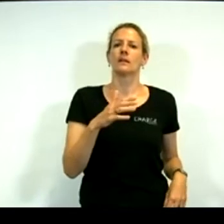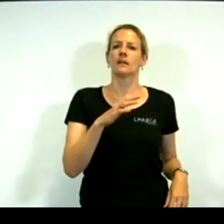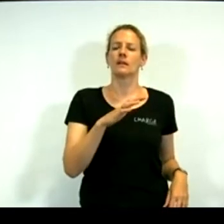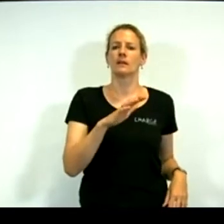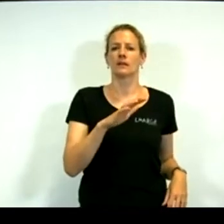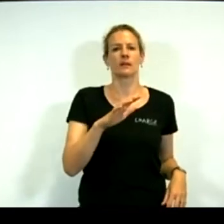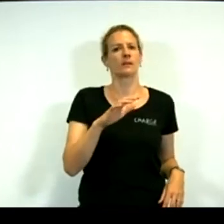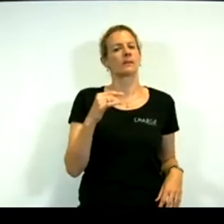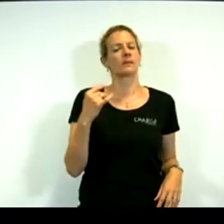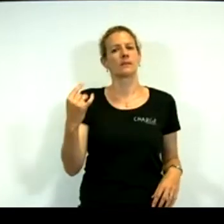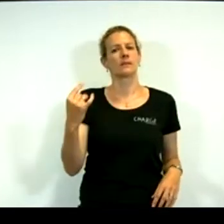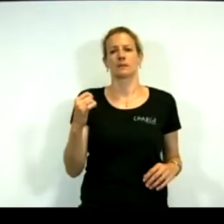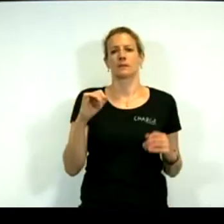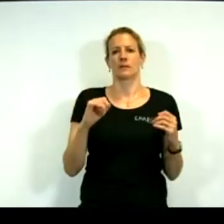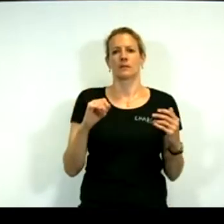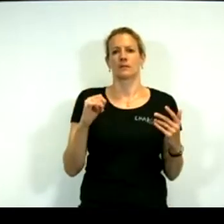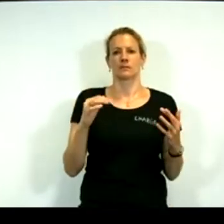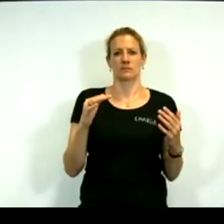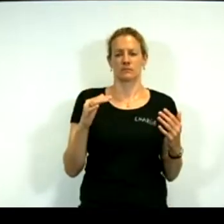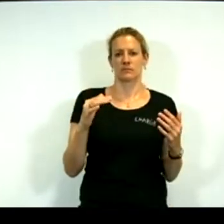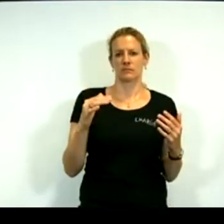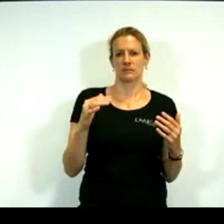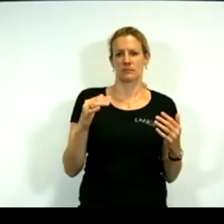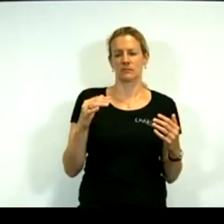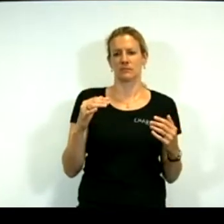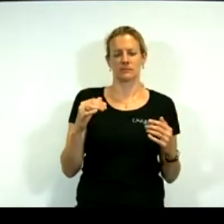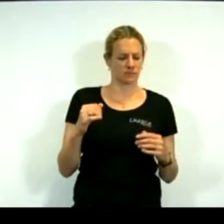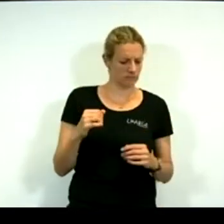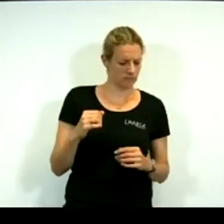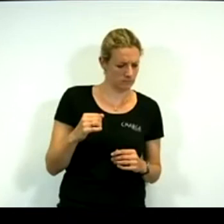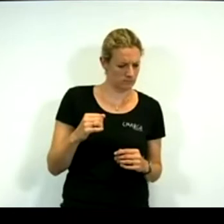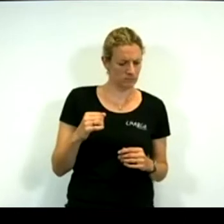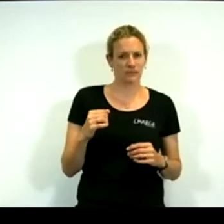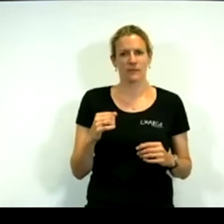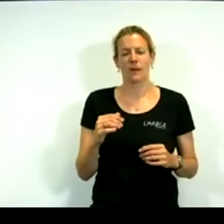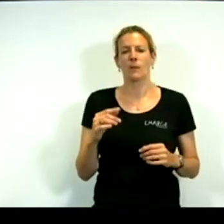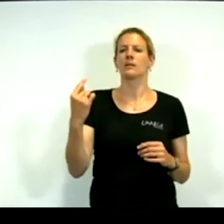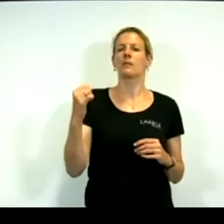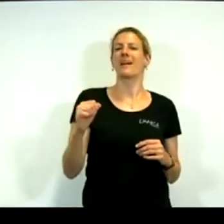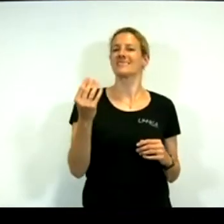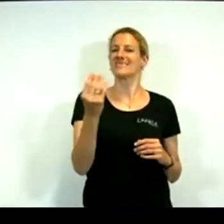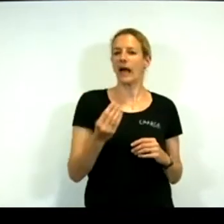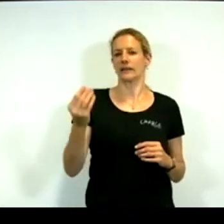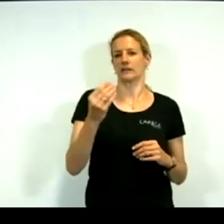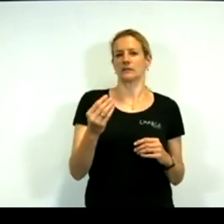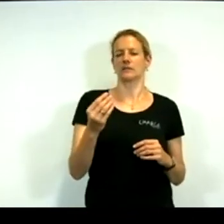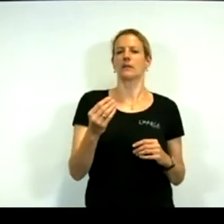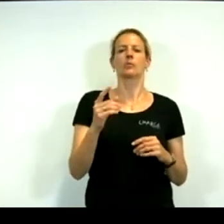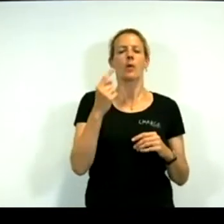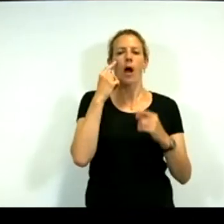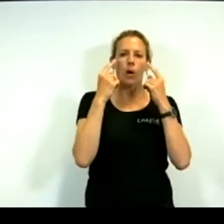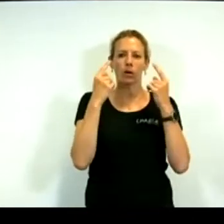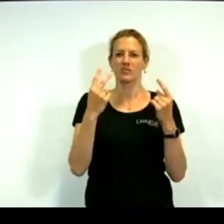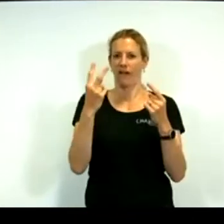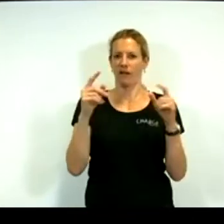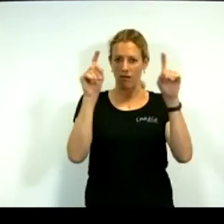can draw the coloboma, so you get an idea of how big it is, what shape it is, and where it